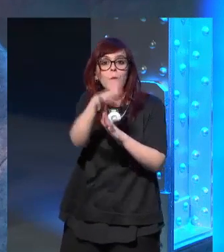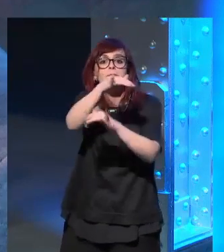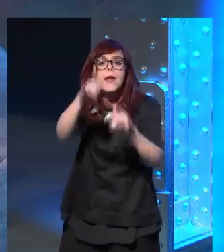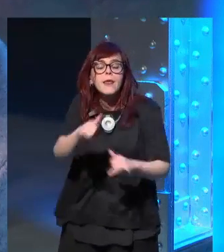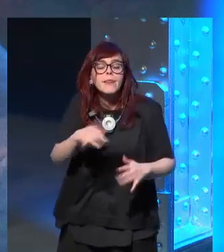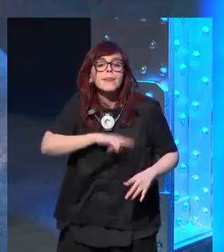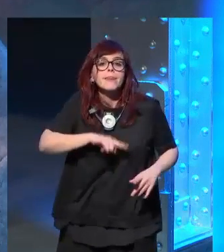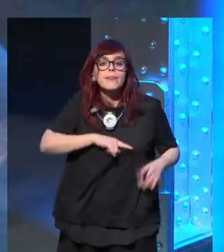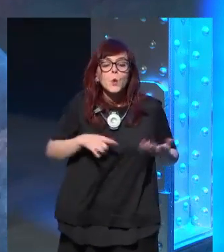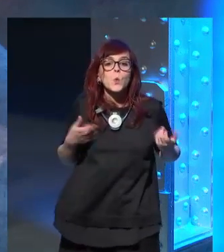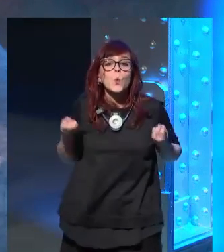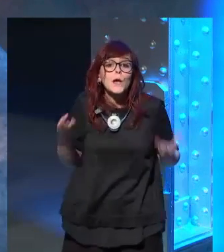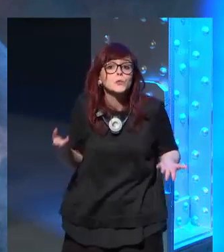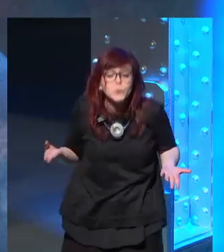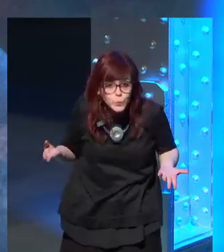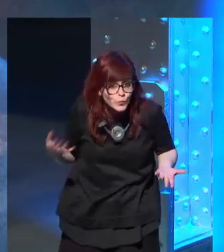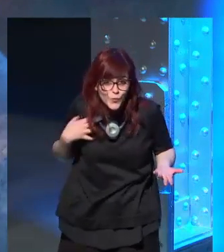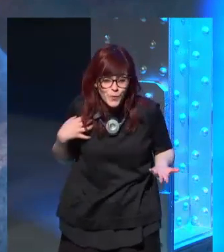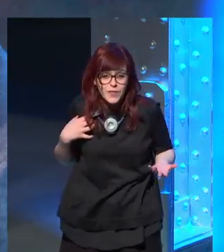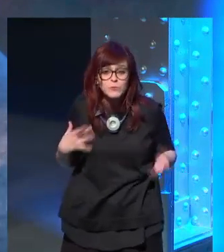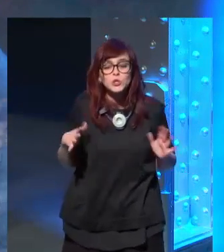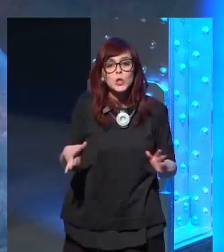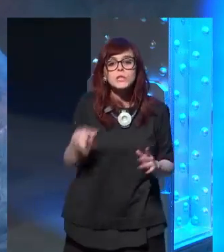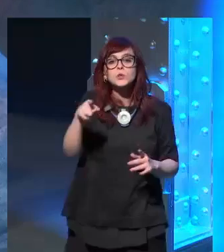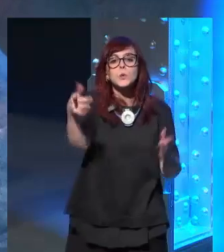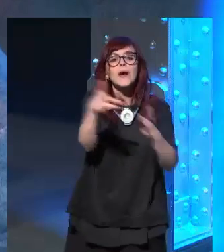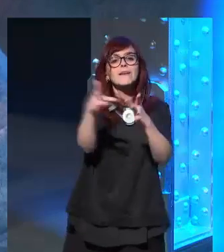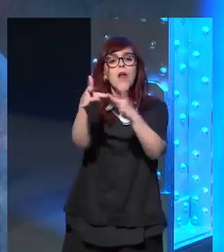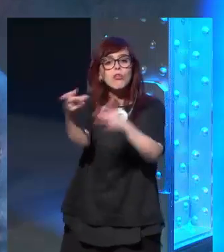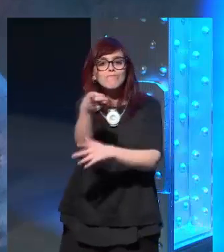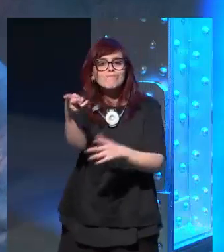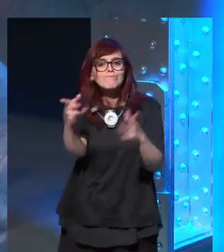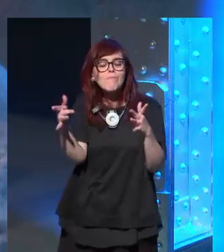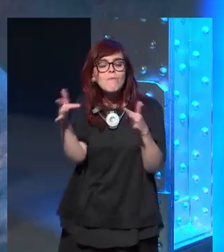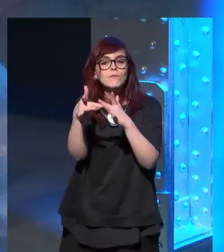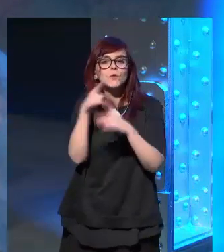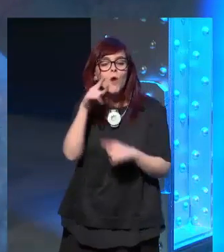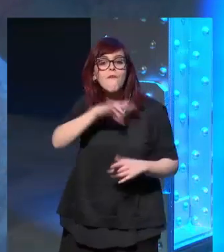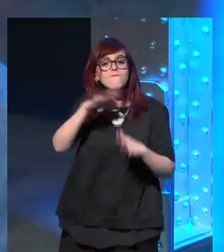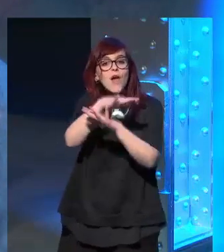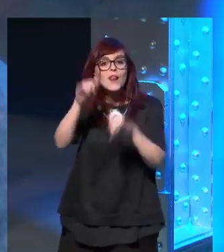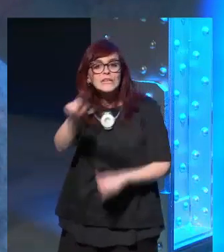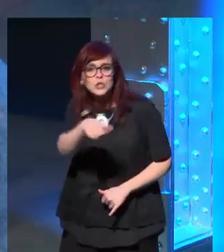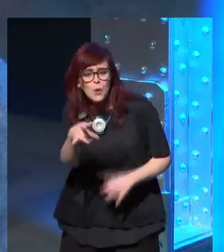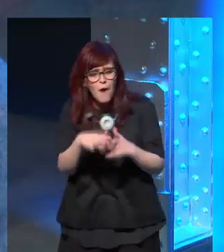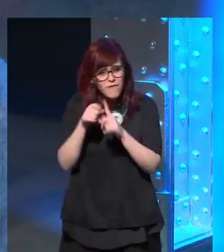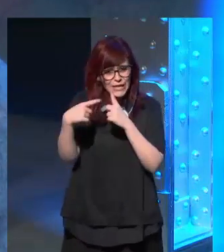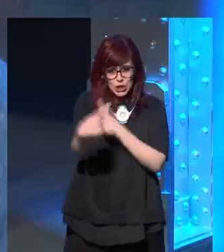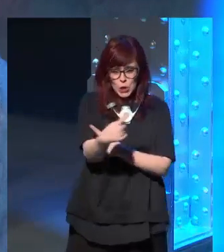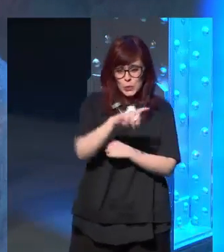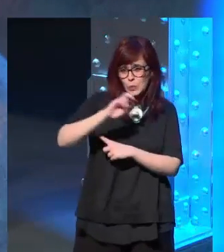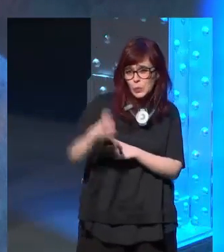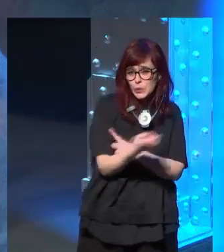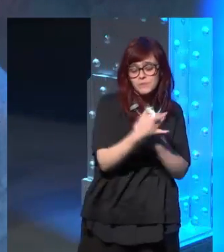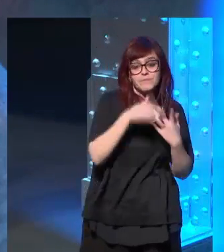relationships, because that gives us a pretty good indicator of where they are. Of course, there's a lot of factors that impact how I evaluate my